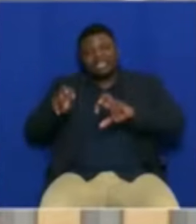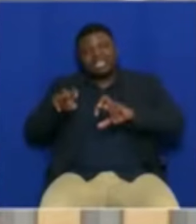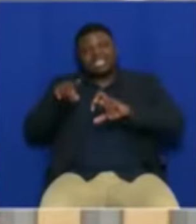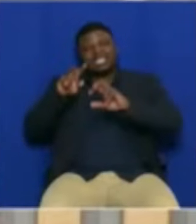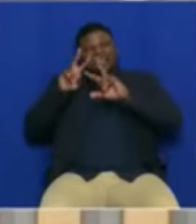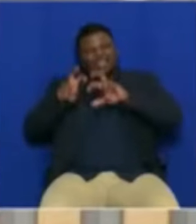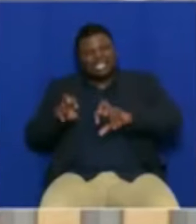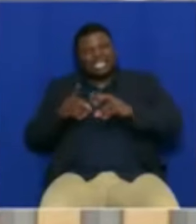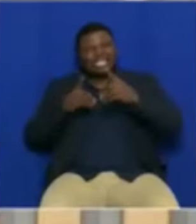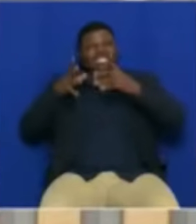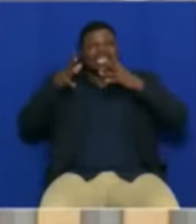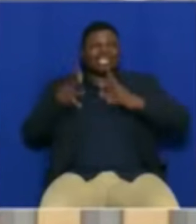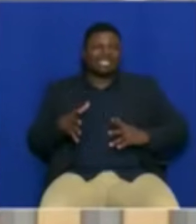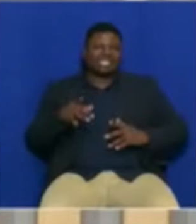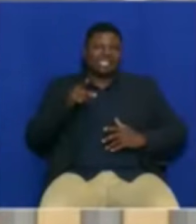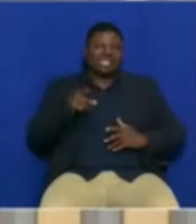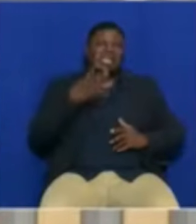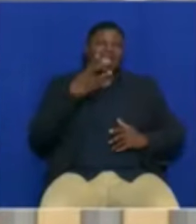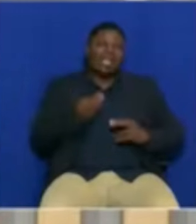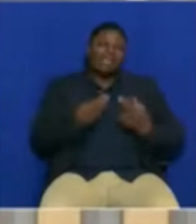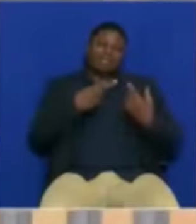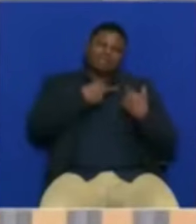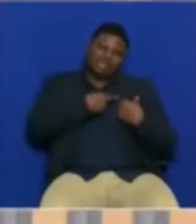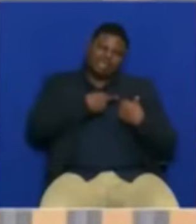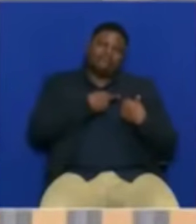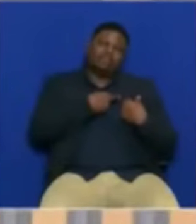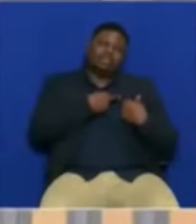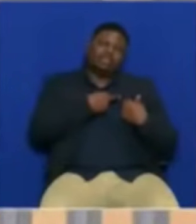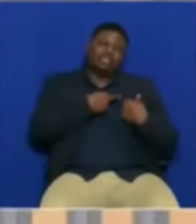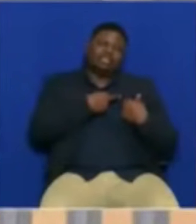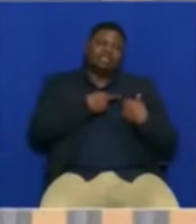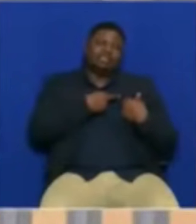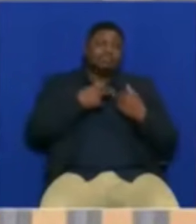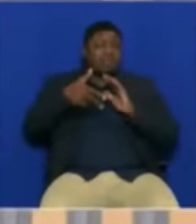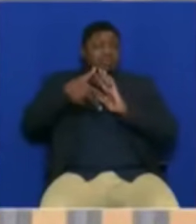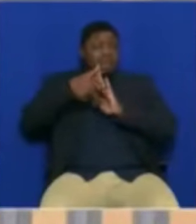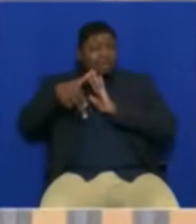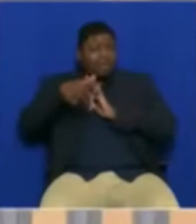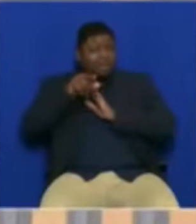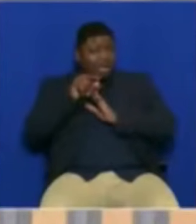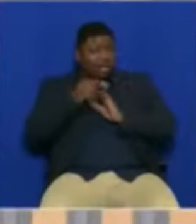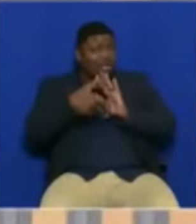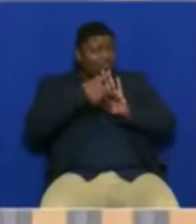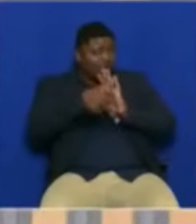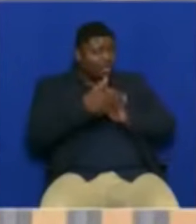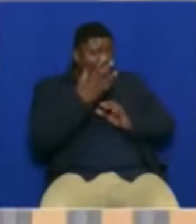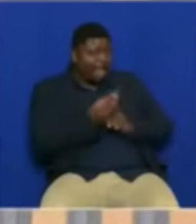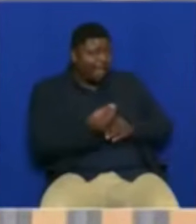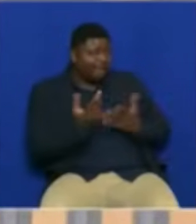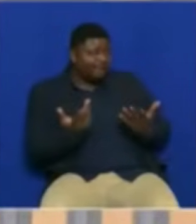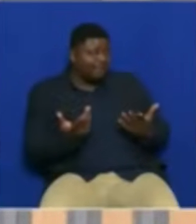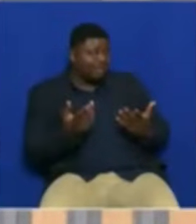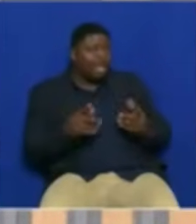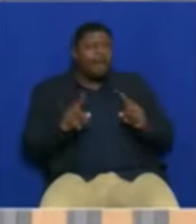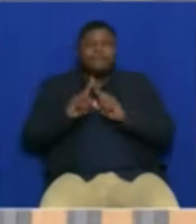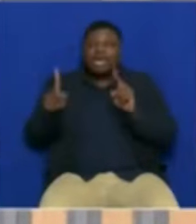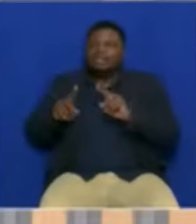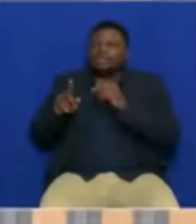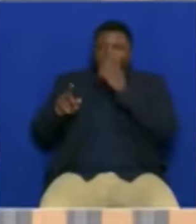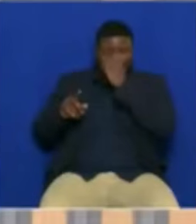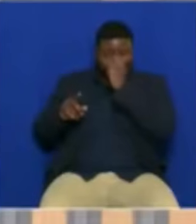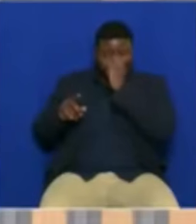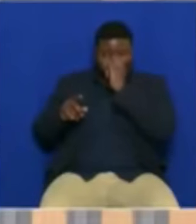us to investigate further. Did you get that authority? No, sir. Then I'm saying- on what basis then in law did you do